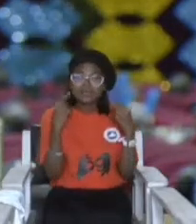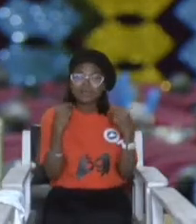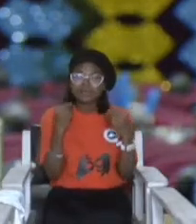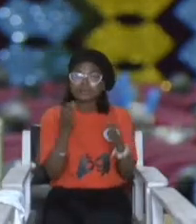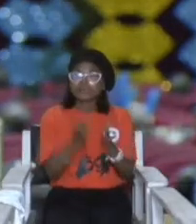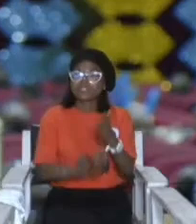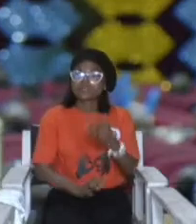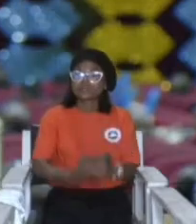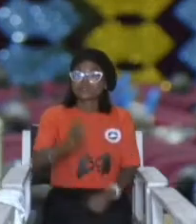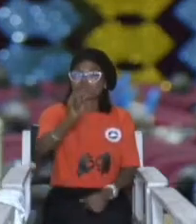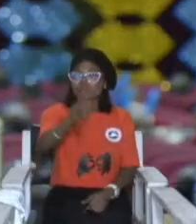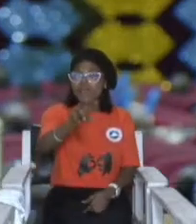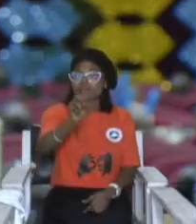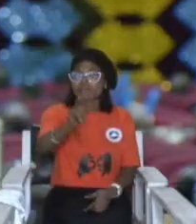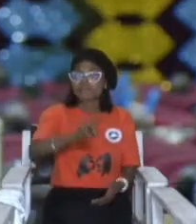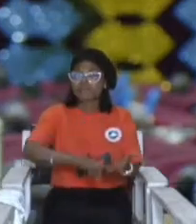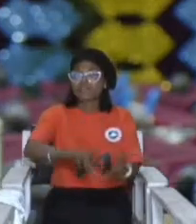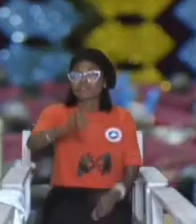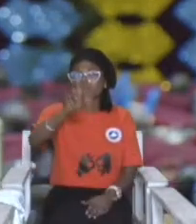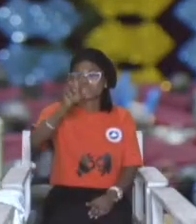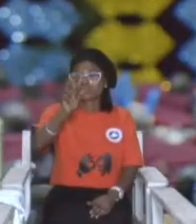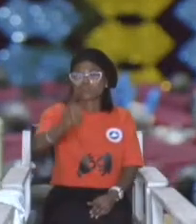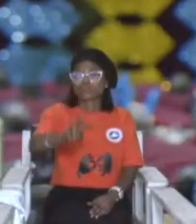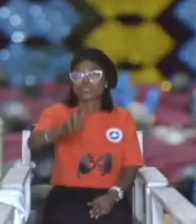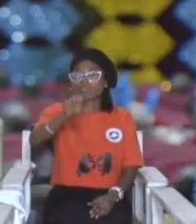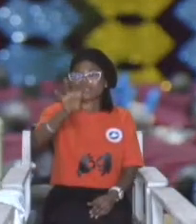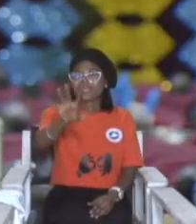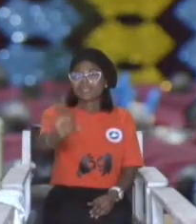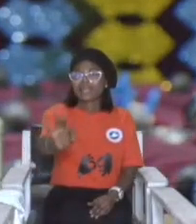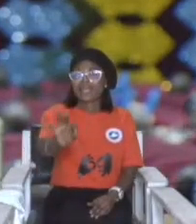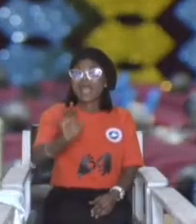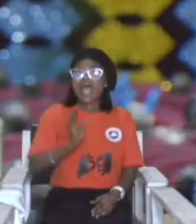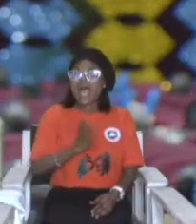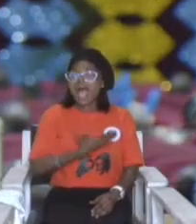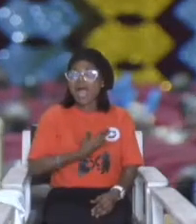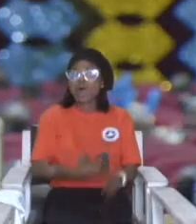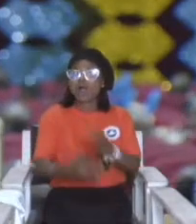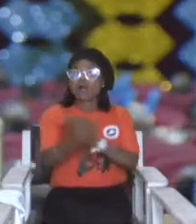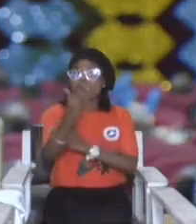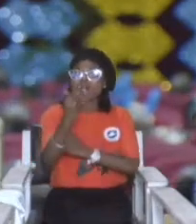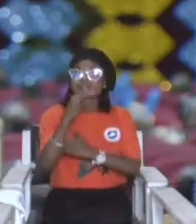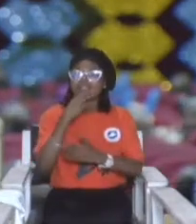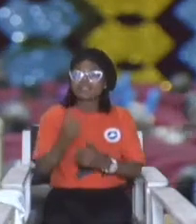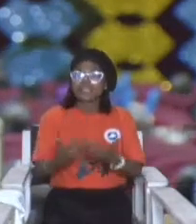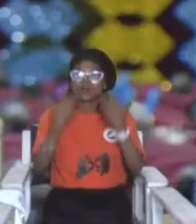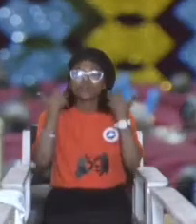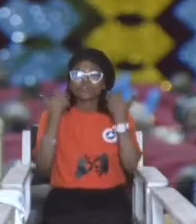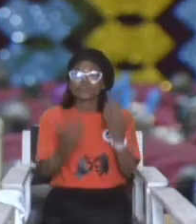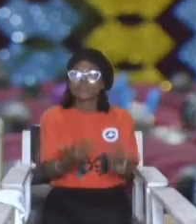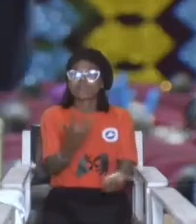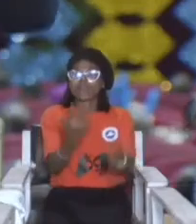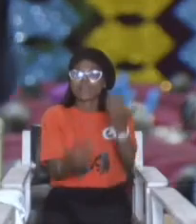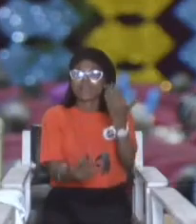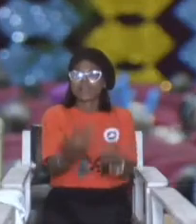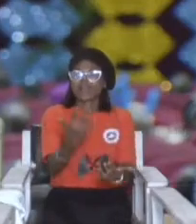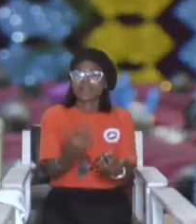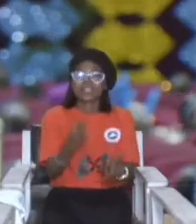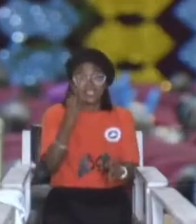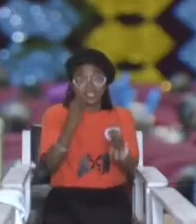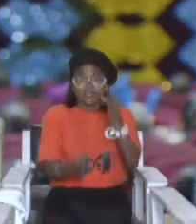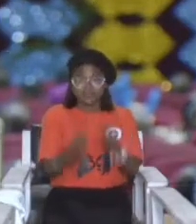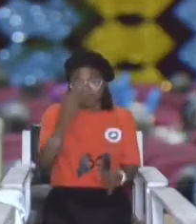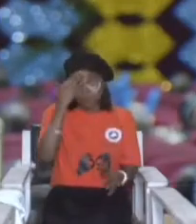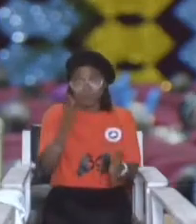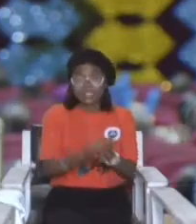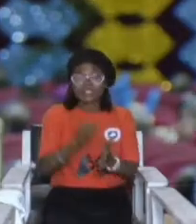29. Hebrews 12 29. It says, our God is a consuming fire. If you know that your